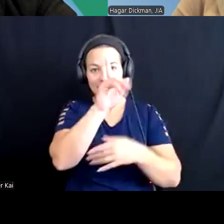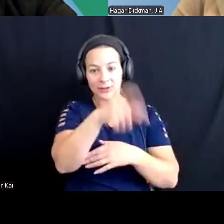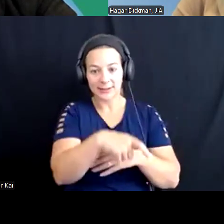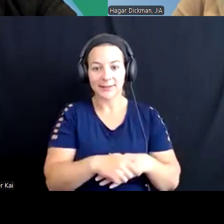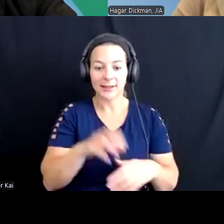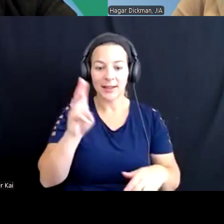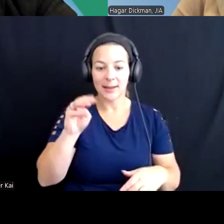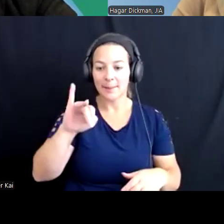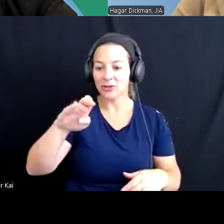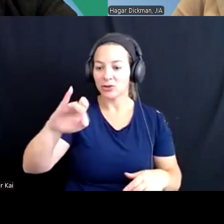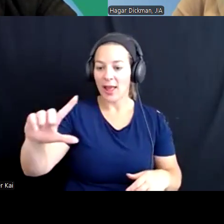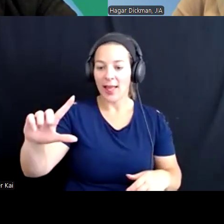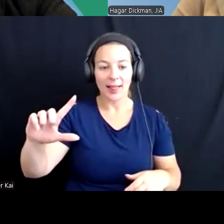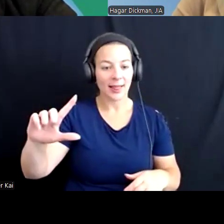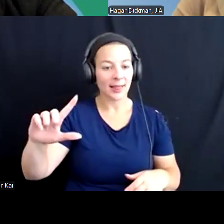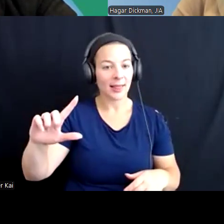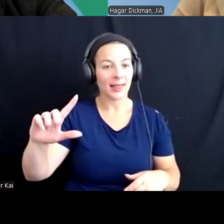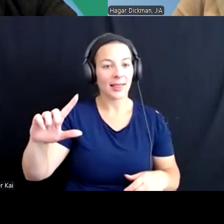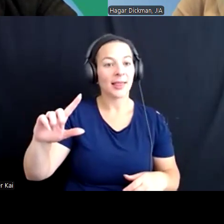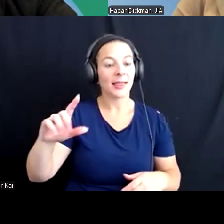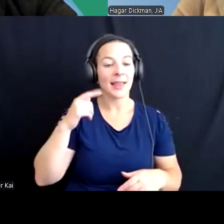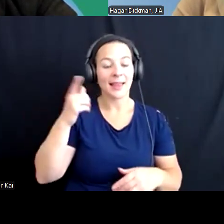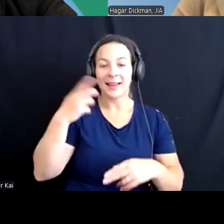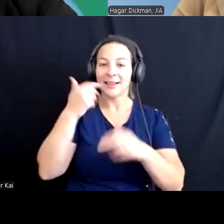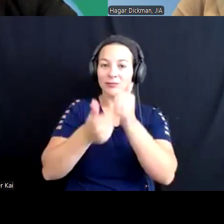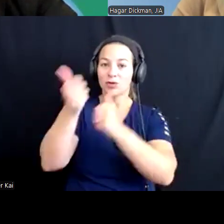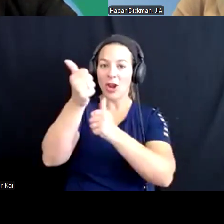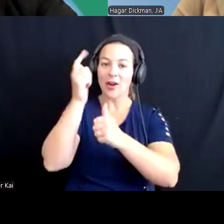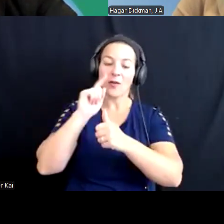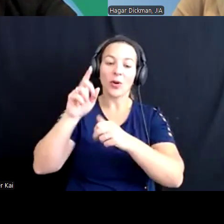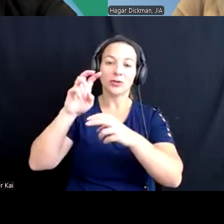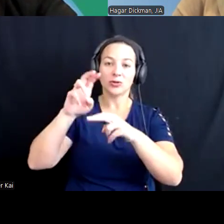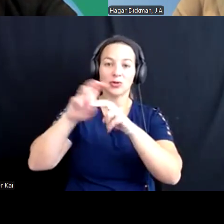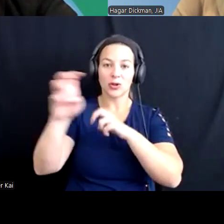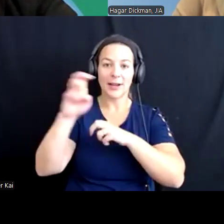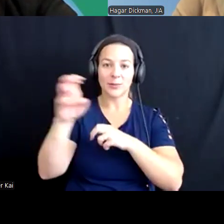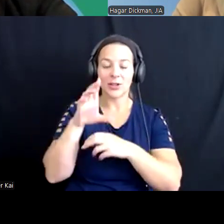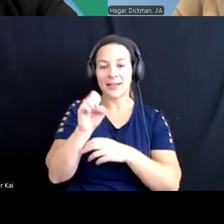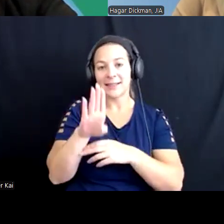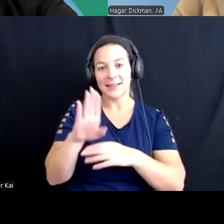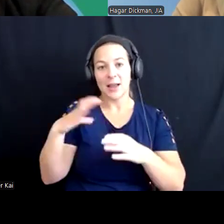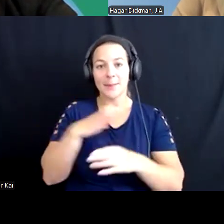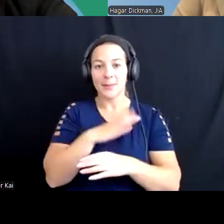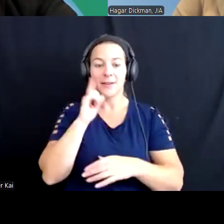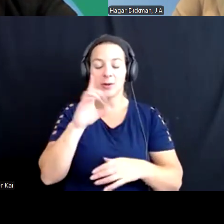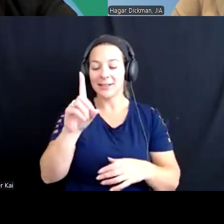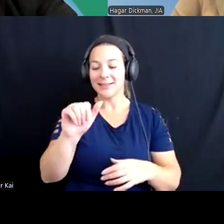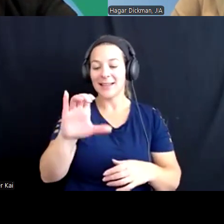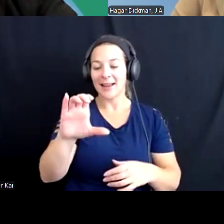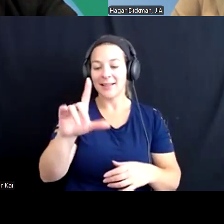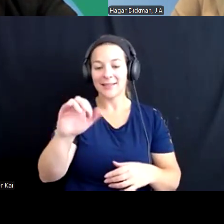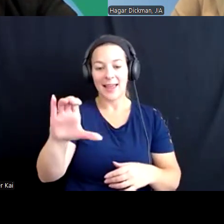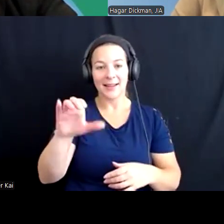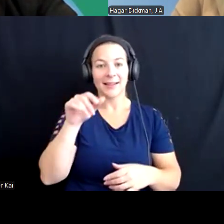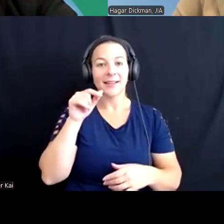Michelle, as chair of the Transportation Subcommittee of DACLAC, you play a key role in